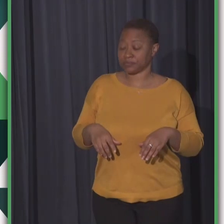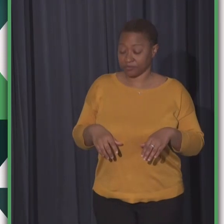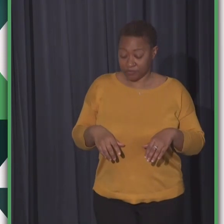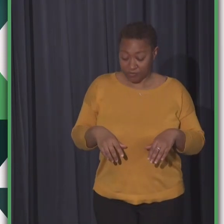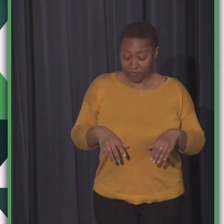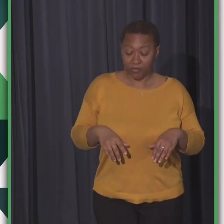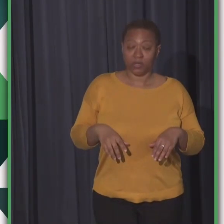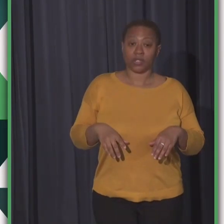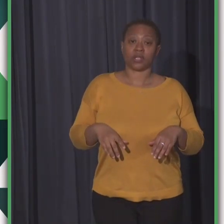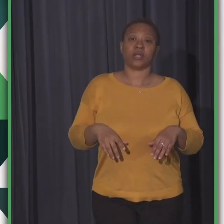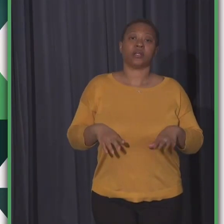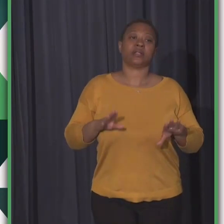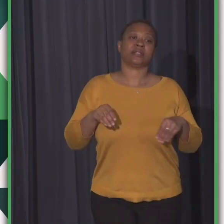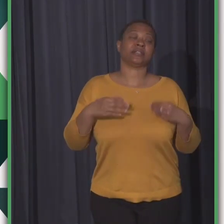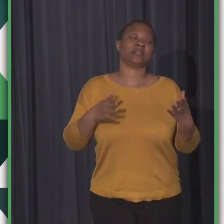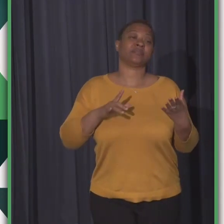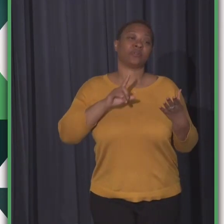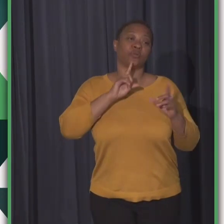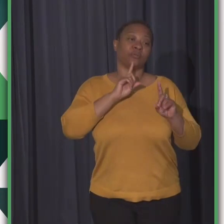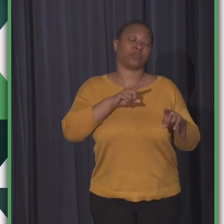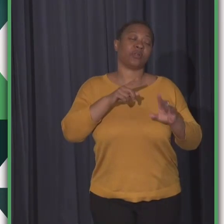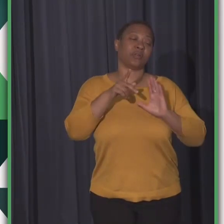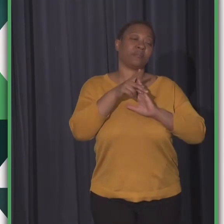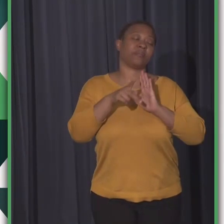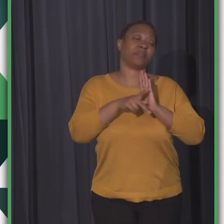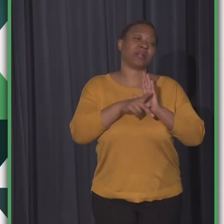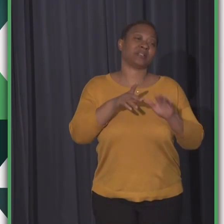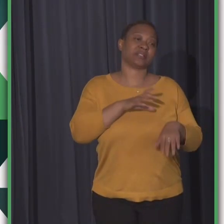I'd like to give a report on the Policy Committee.